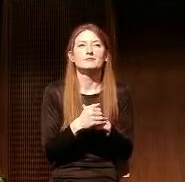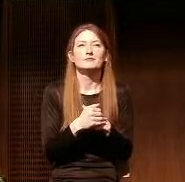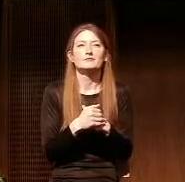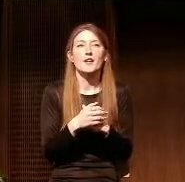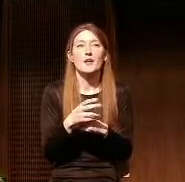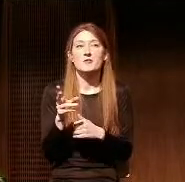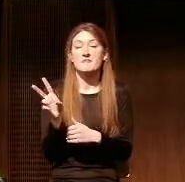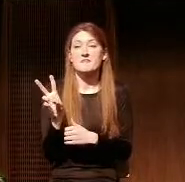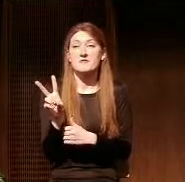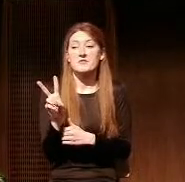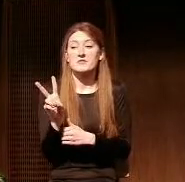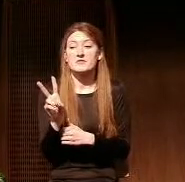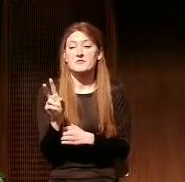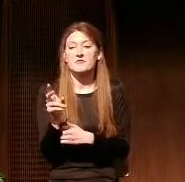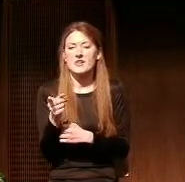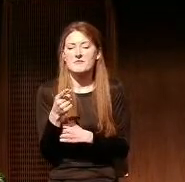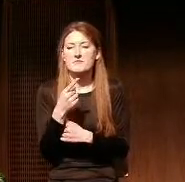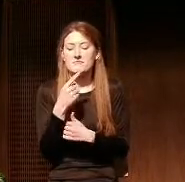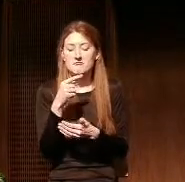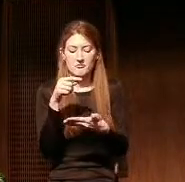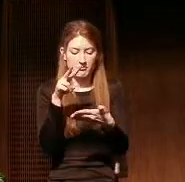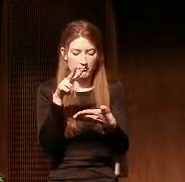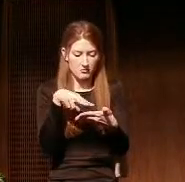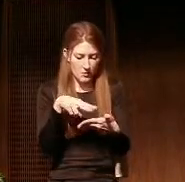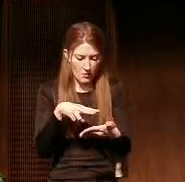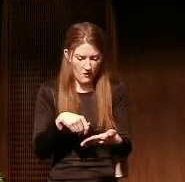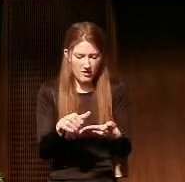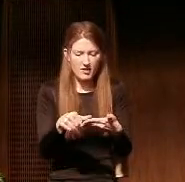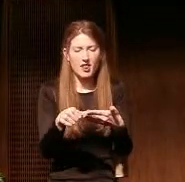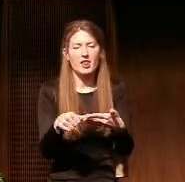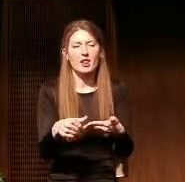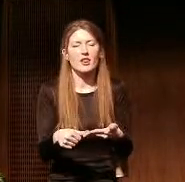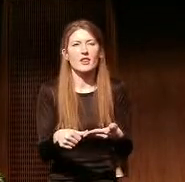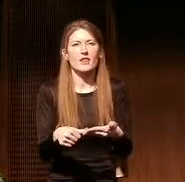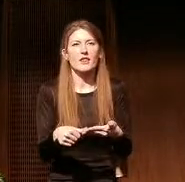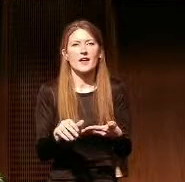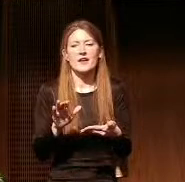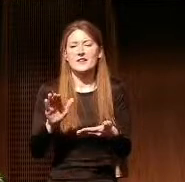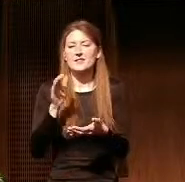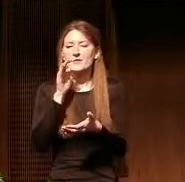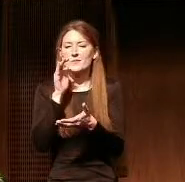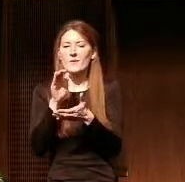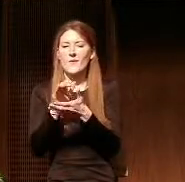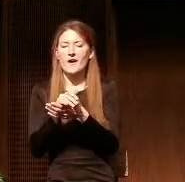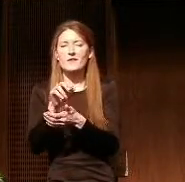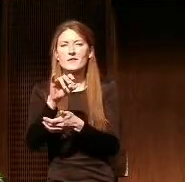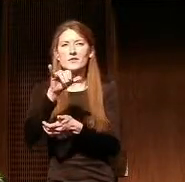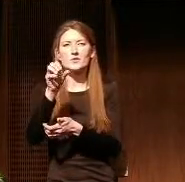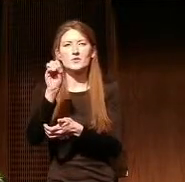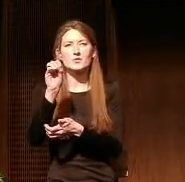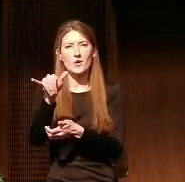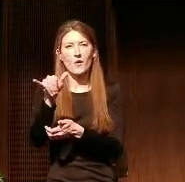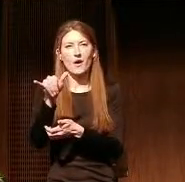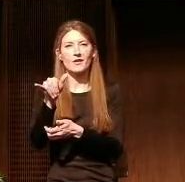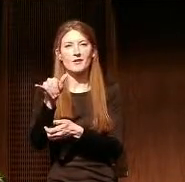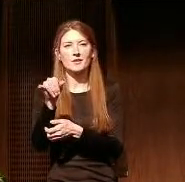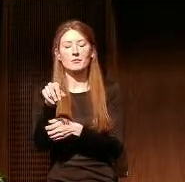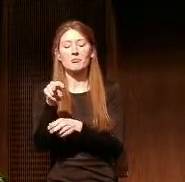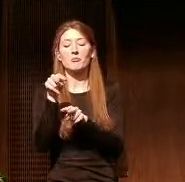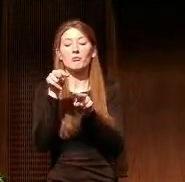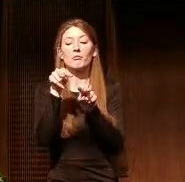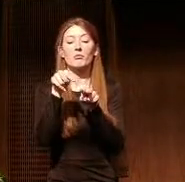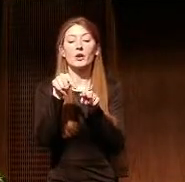And Virgil was reading that letter, and his wife Joy was reading it over his shoulder.